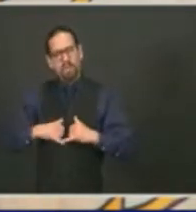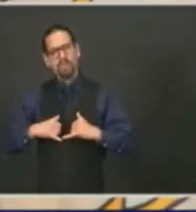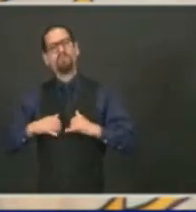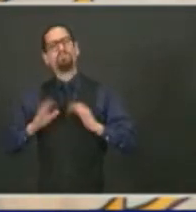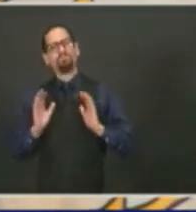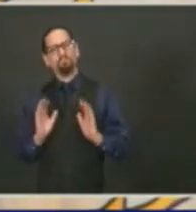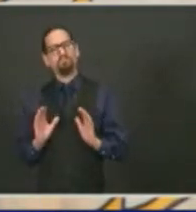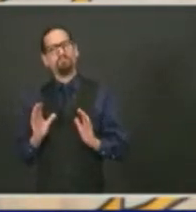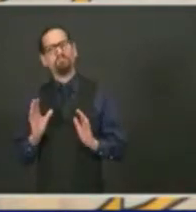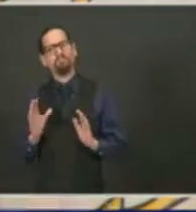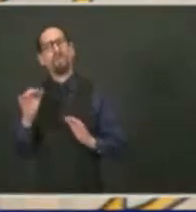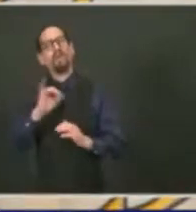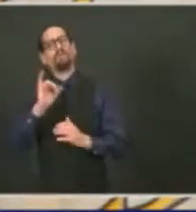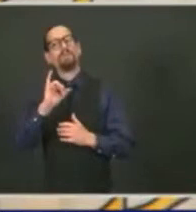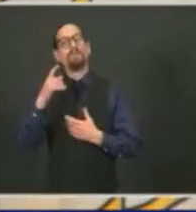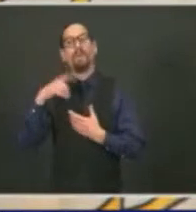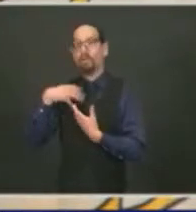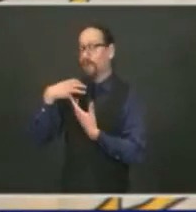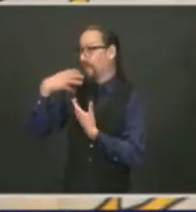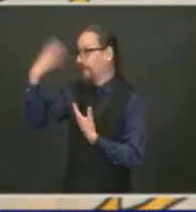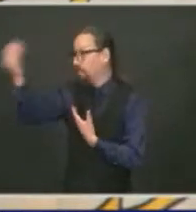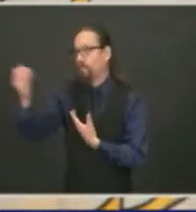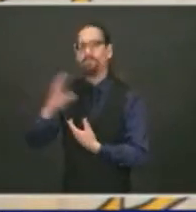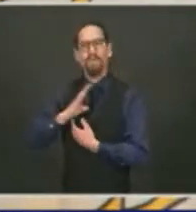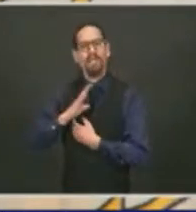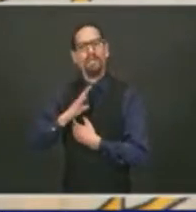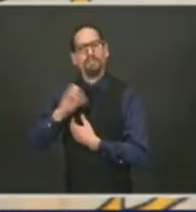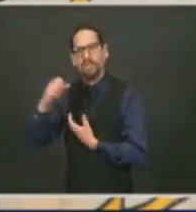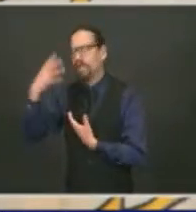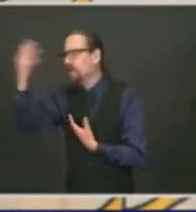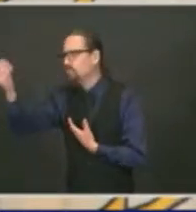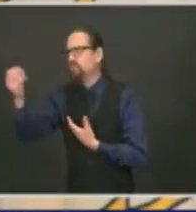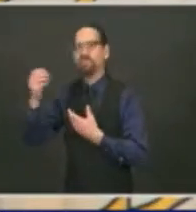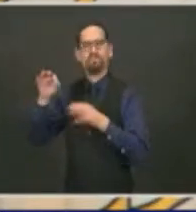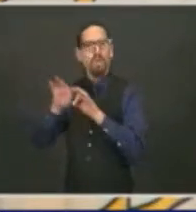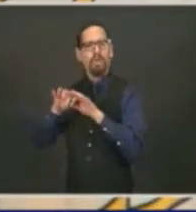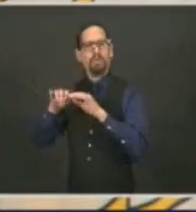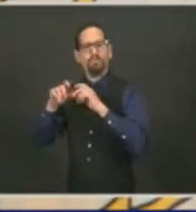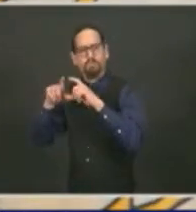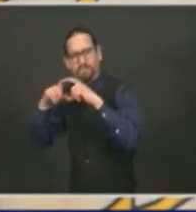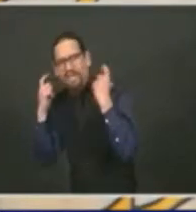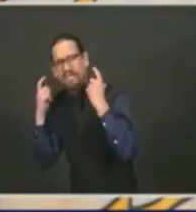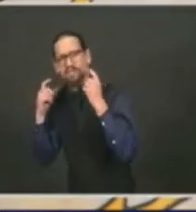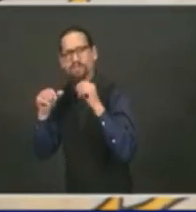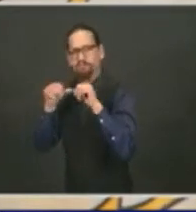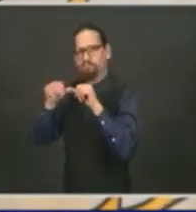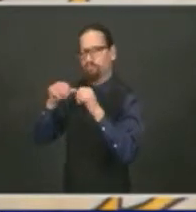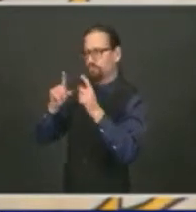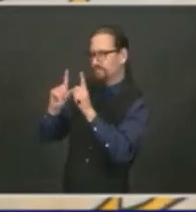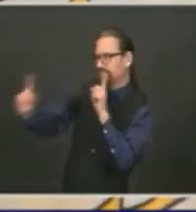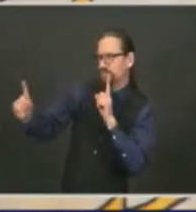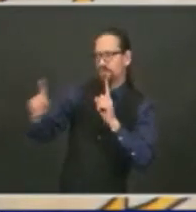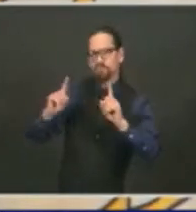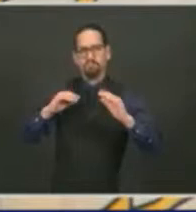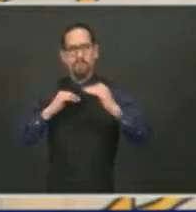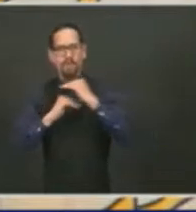outside, and wear your masks. I also want to thank all of our faith